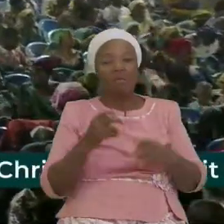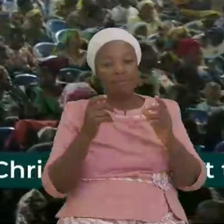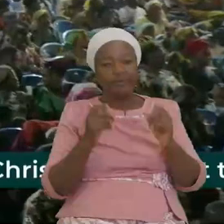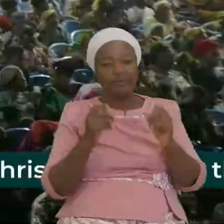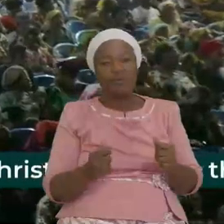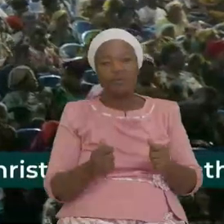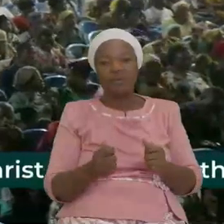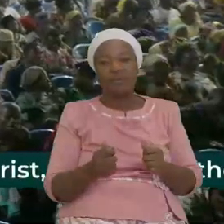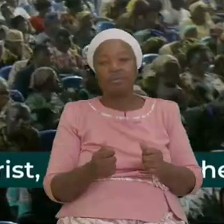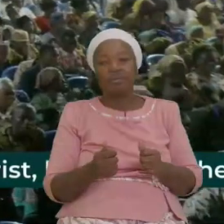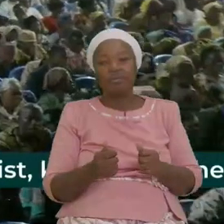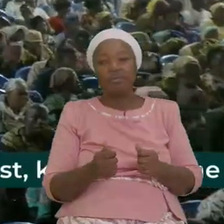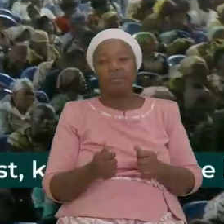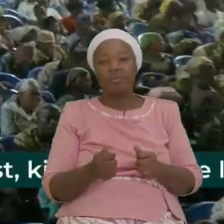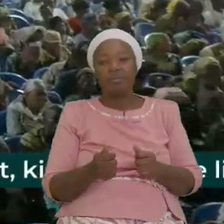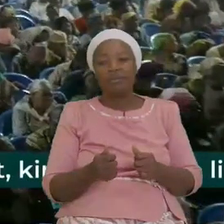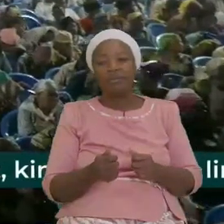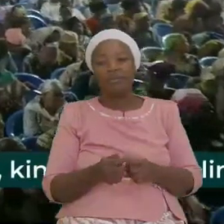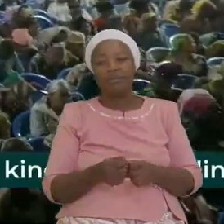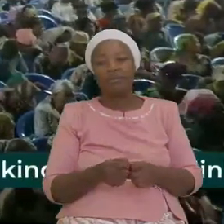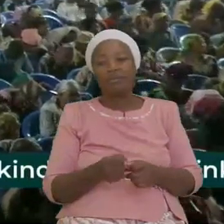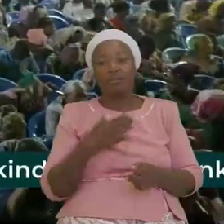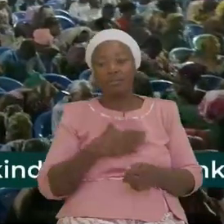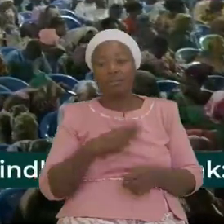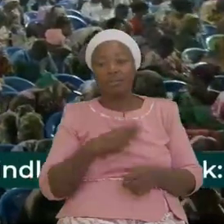Let's move on quickly.